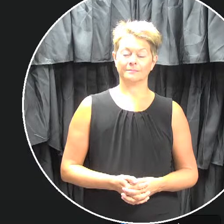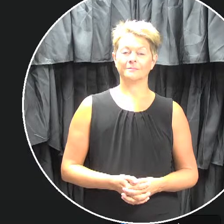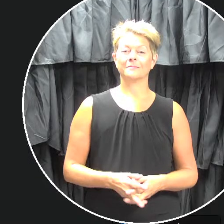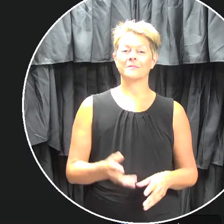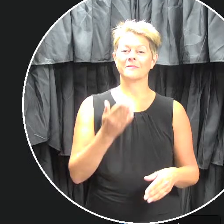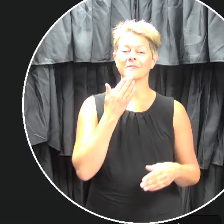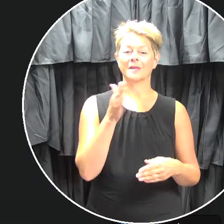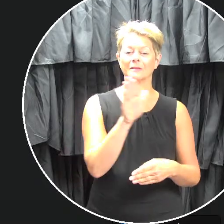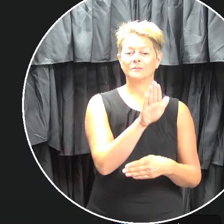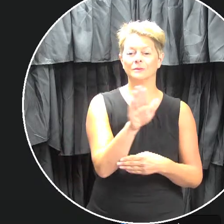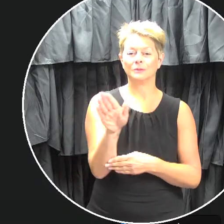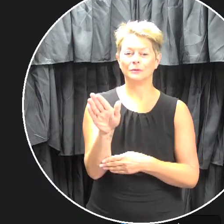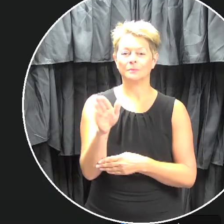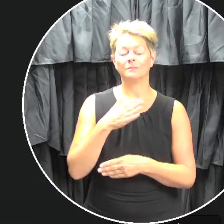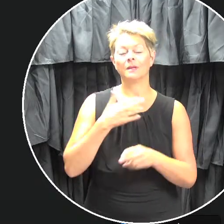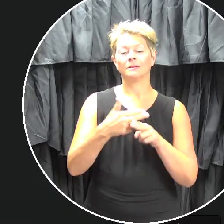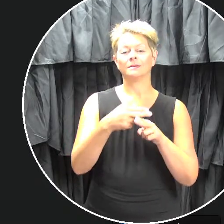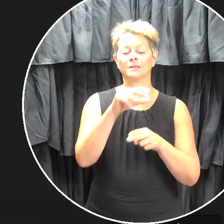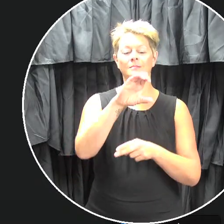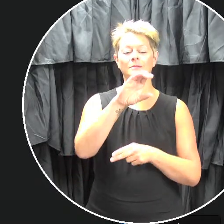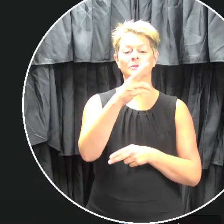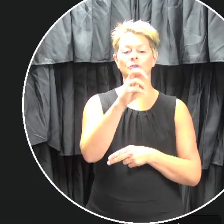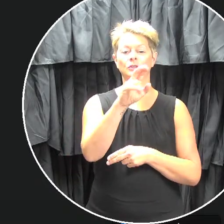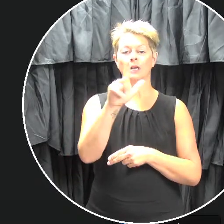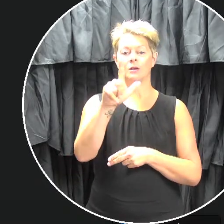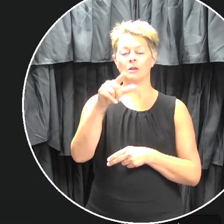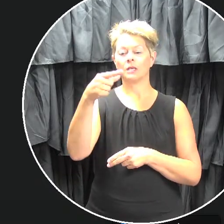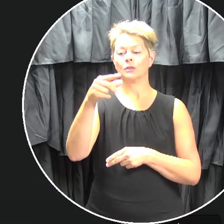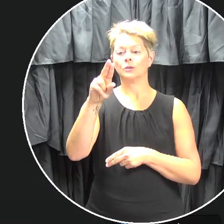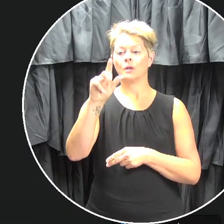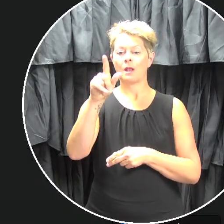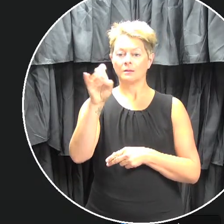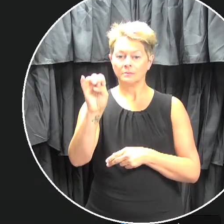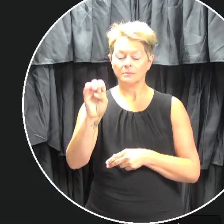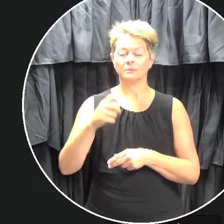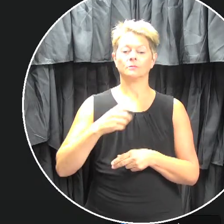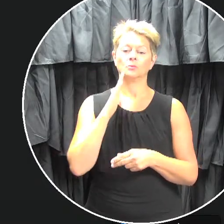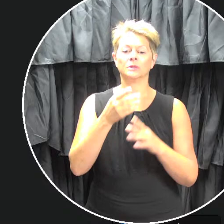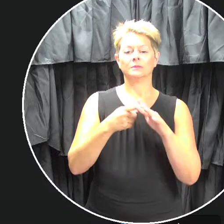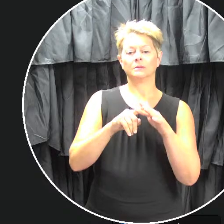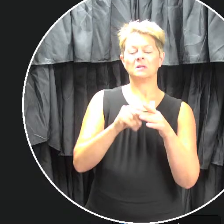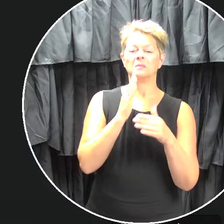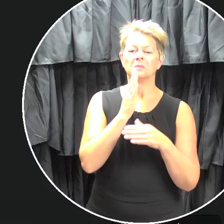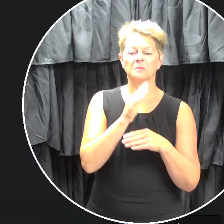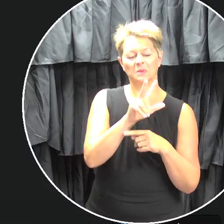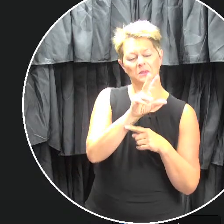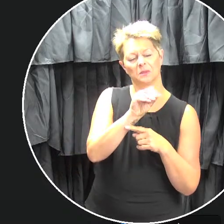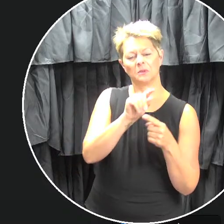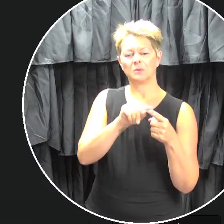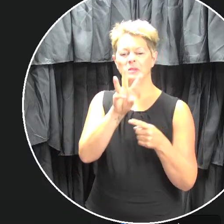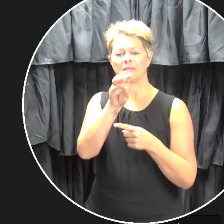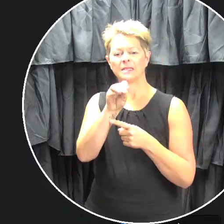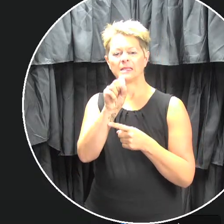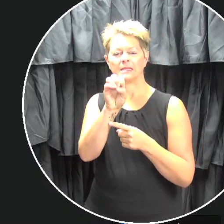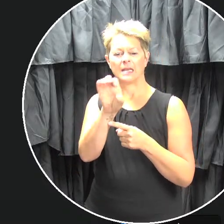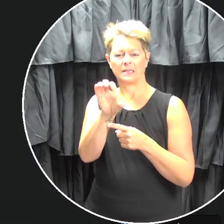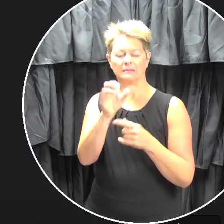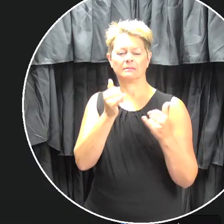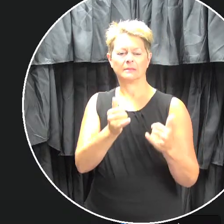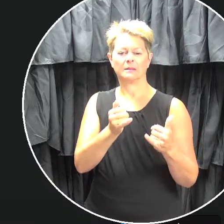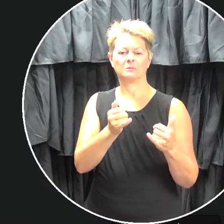Good afternoon, everybody. My name is Cheryl Gullidge. We're going to get underway in about 30 to 60 seconds as we just